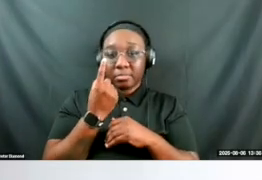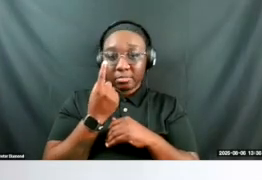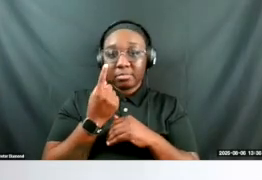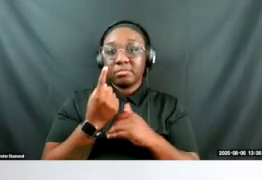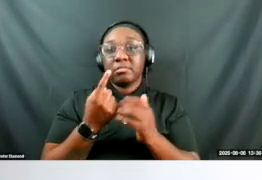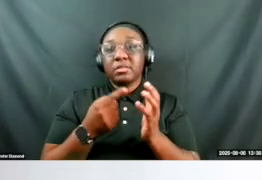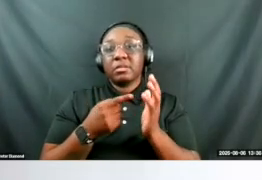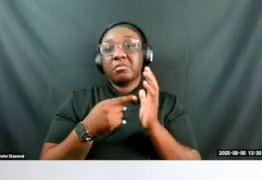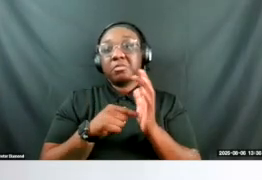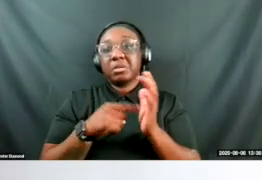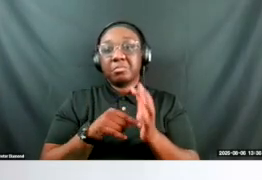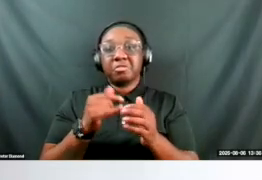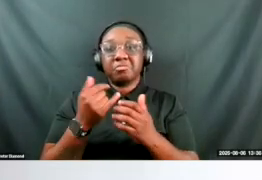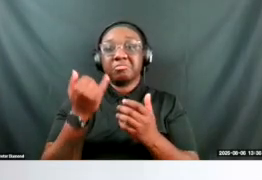procedure.